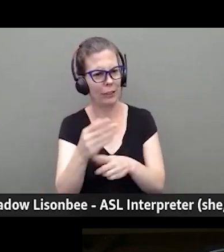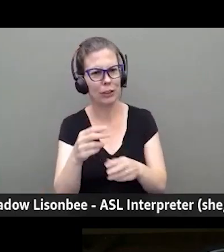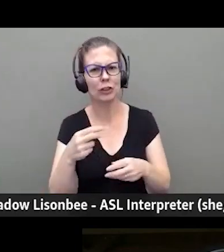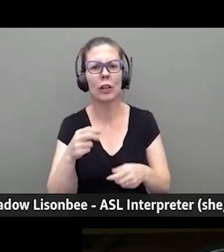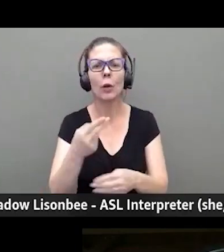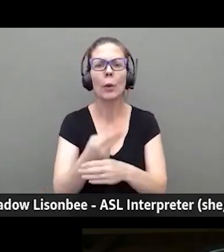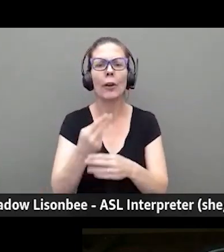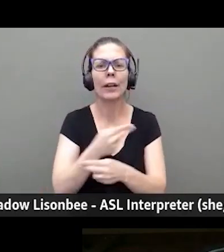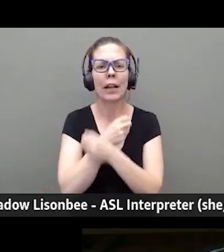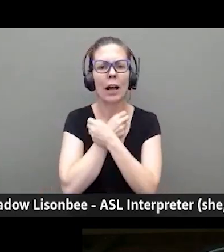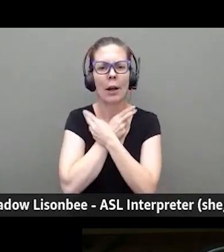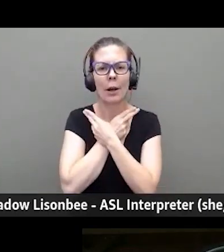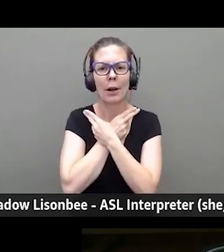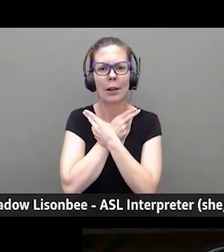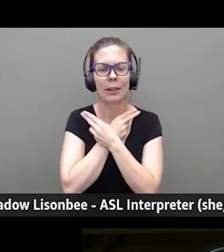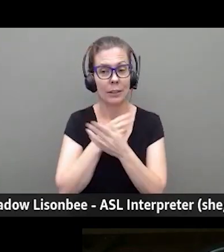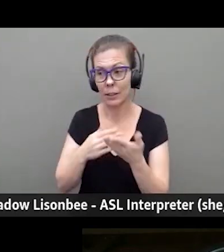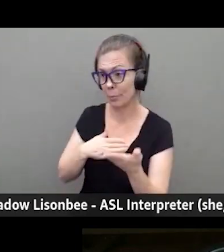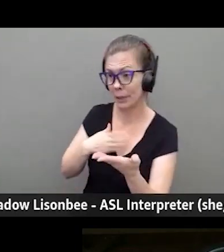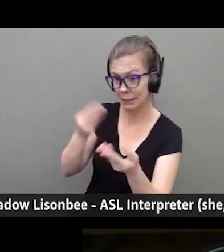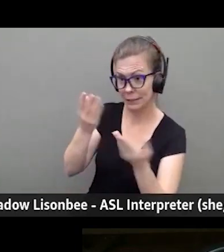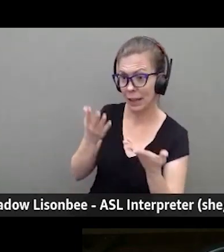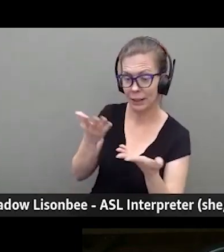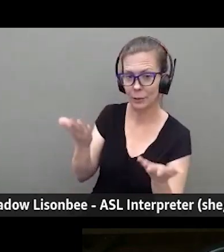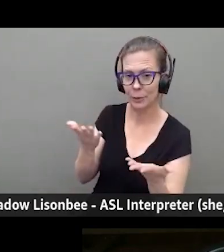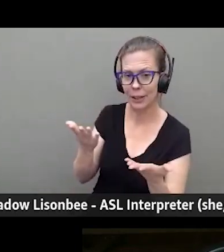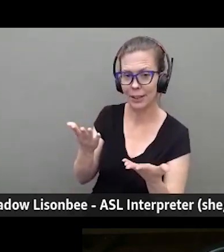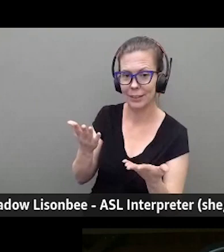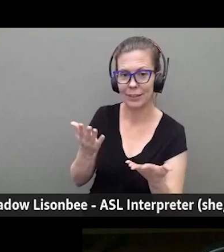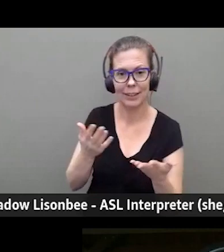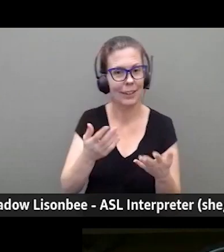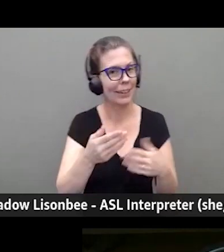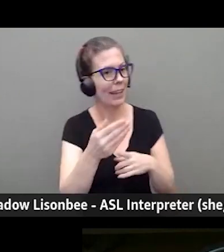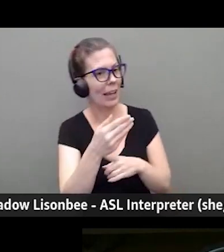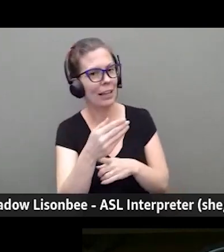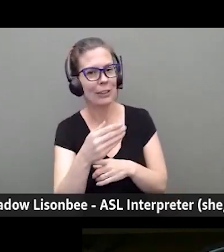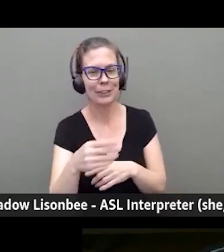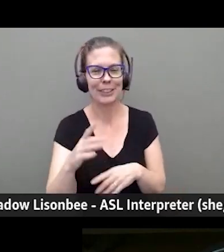Ooh. Please tell us. It's a fish-dicated.